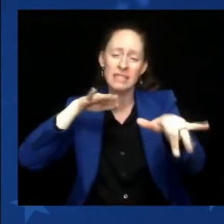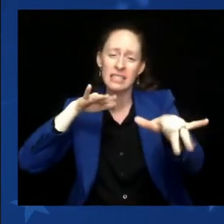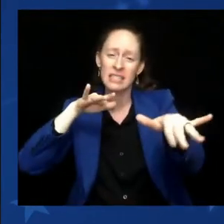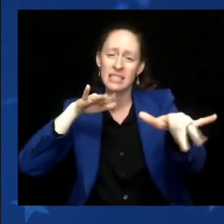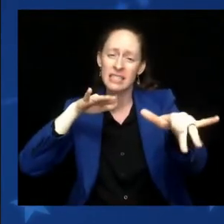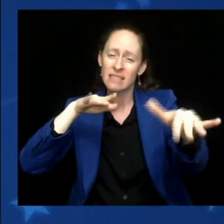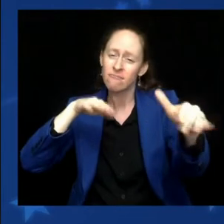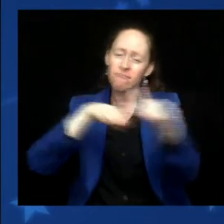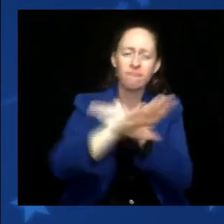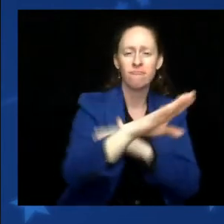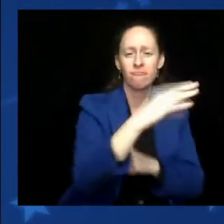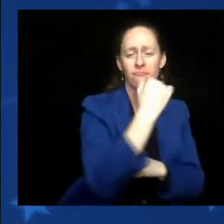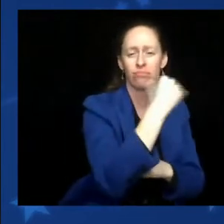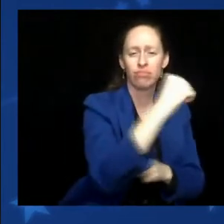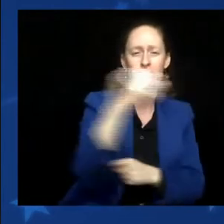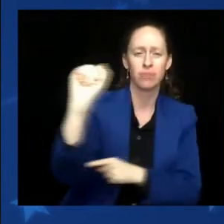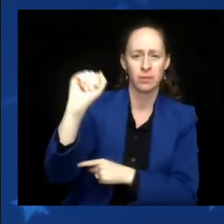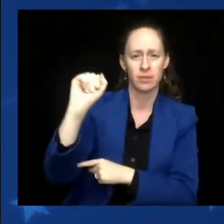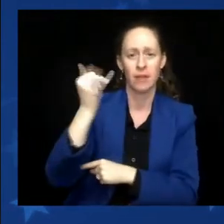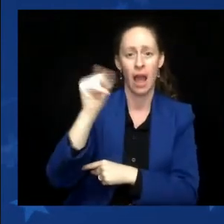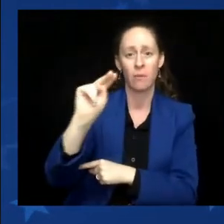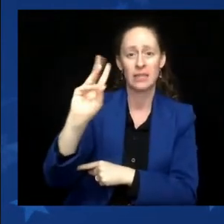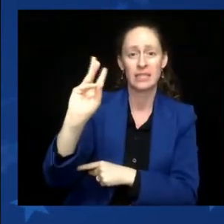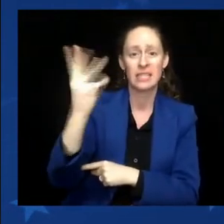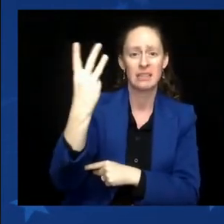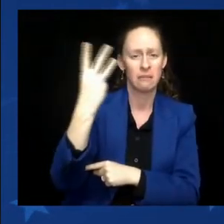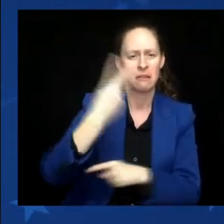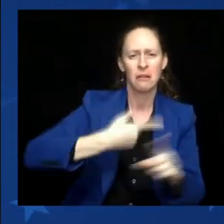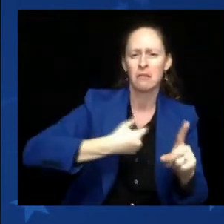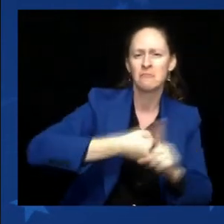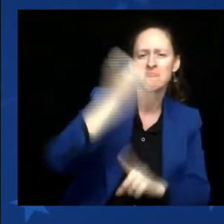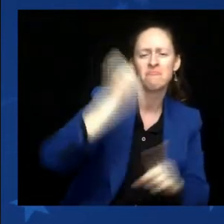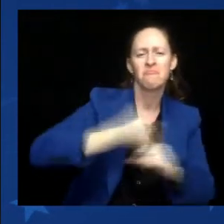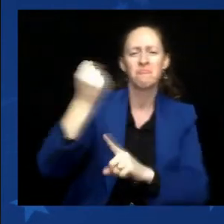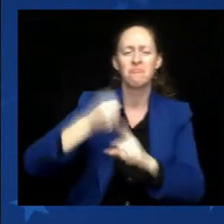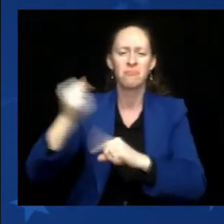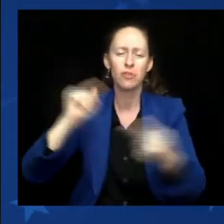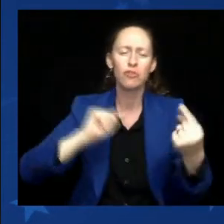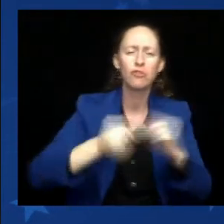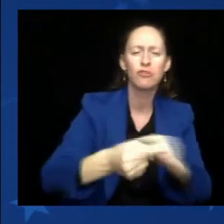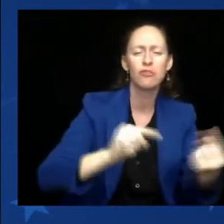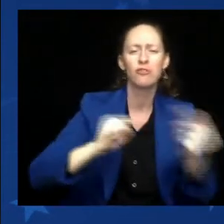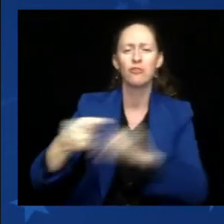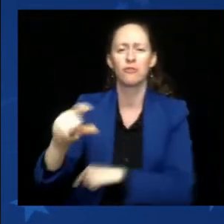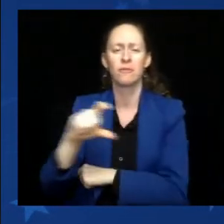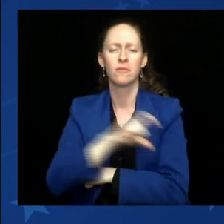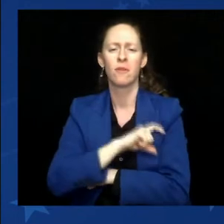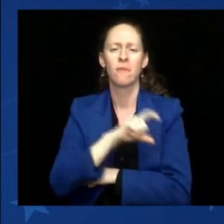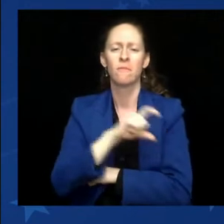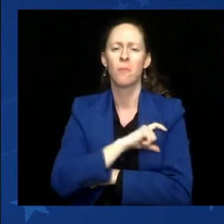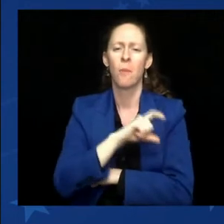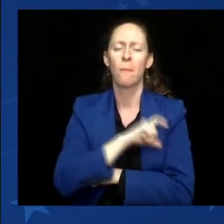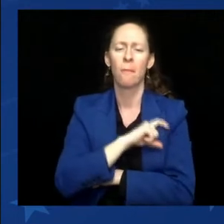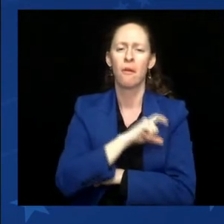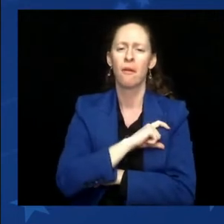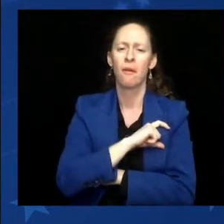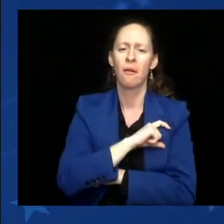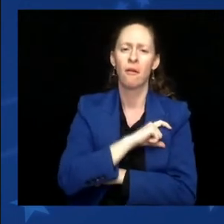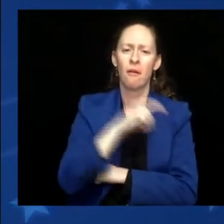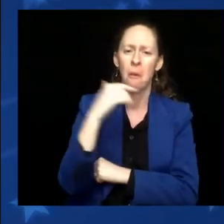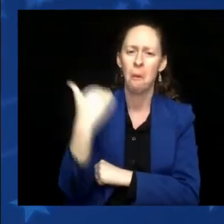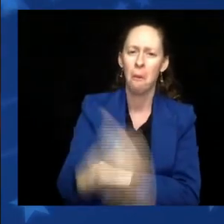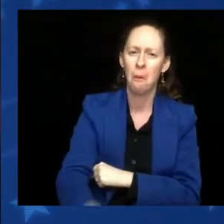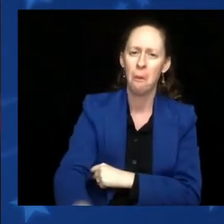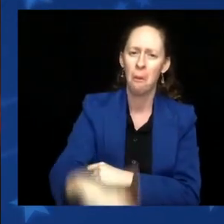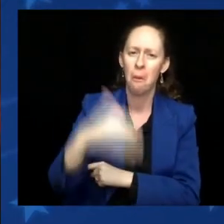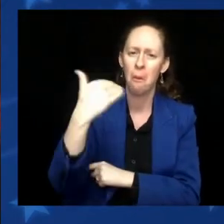as insurrectionists who placed a dagger at the throat of our democracy, but they look at them as patriots. And